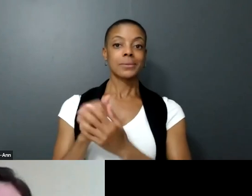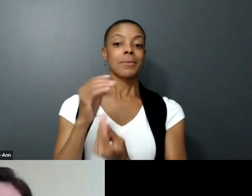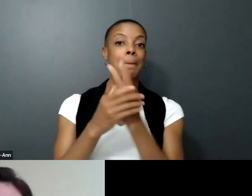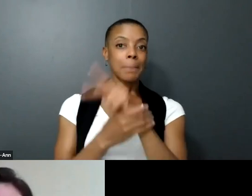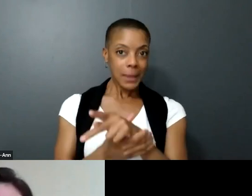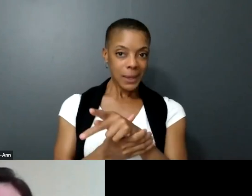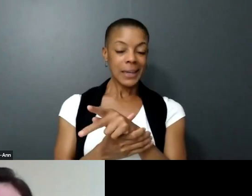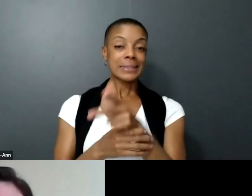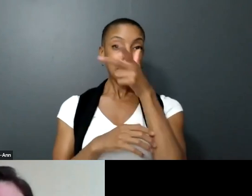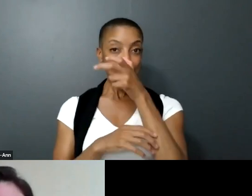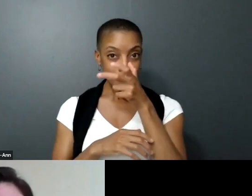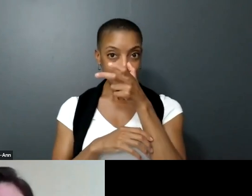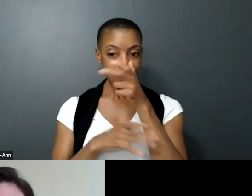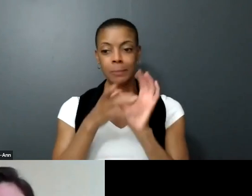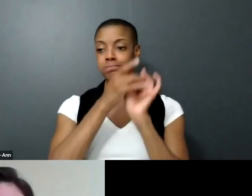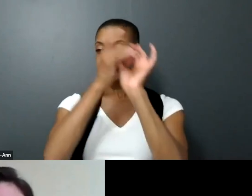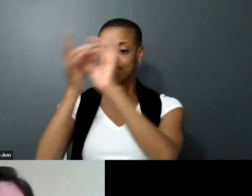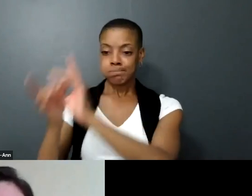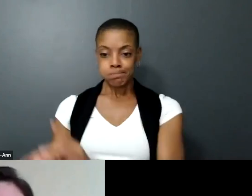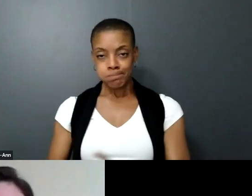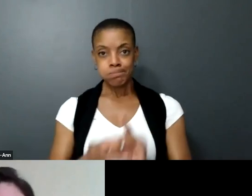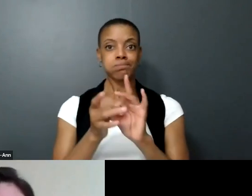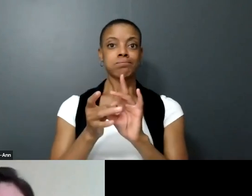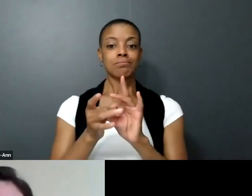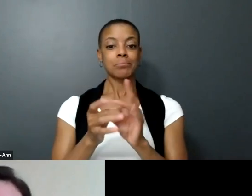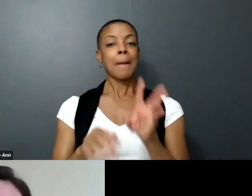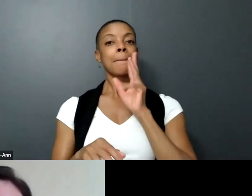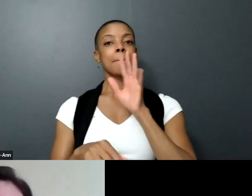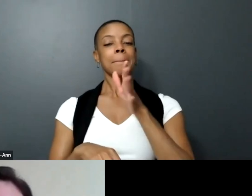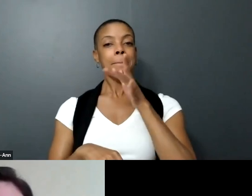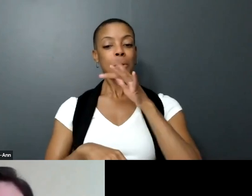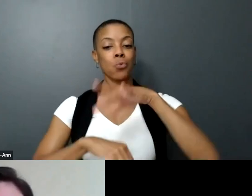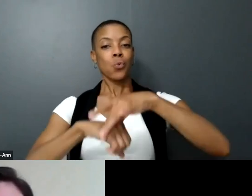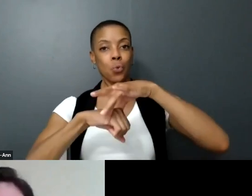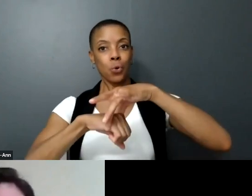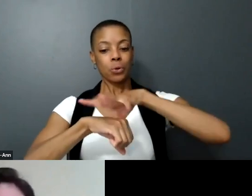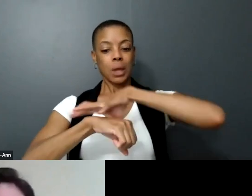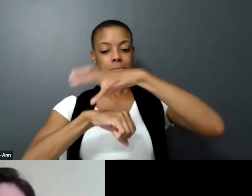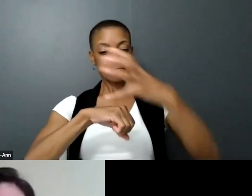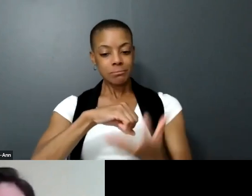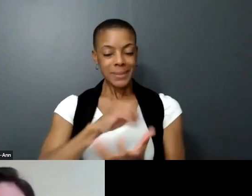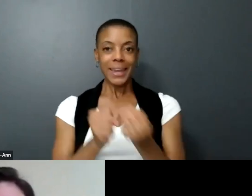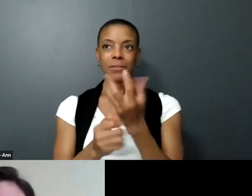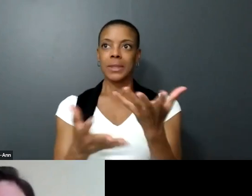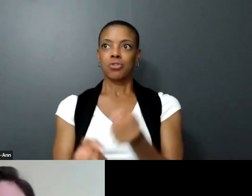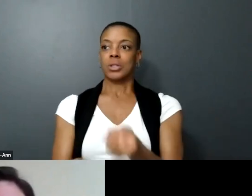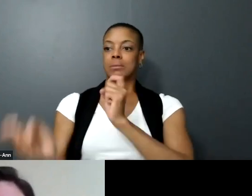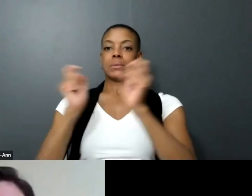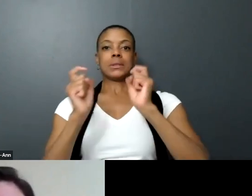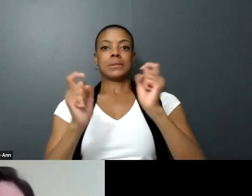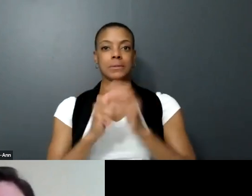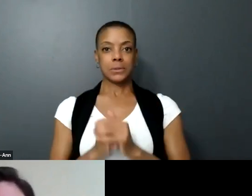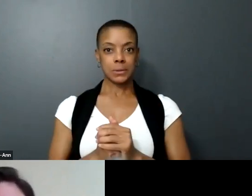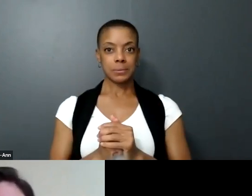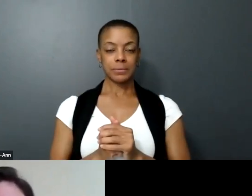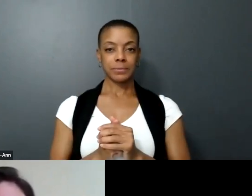and the insects. Our relations include our mother, the earth, and all that she provides to us. When you start